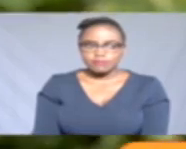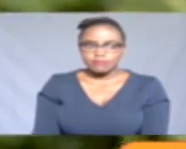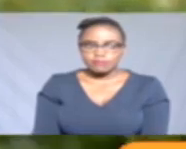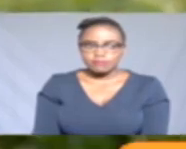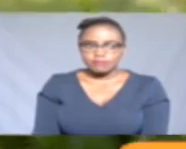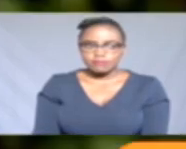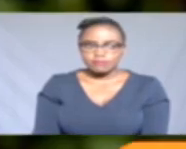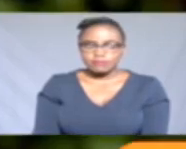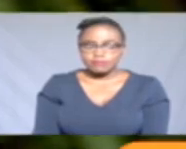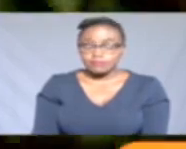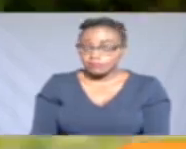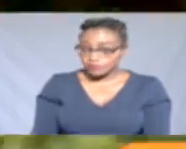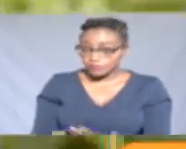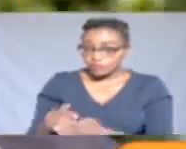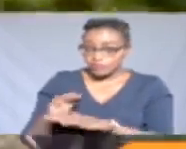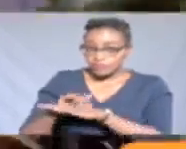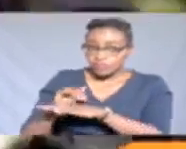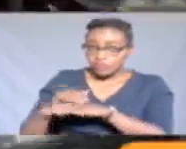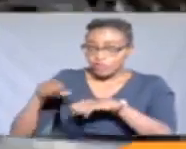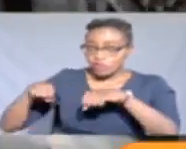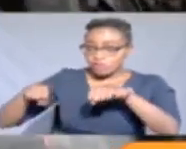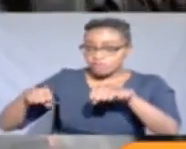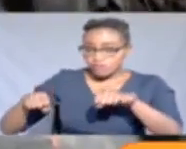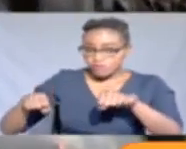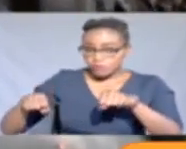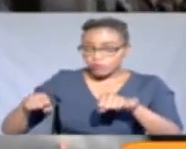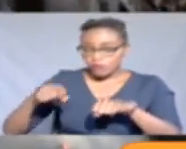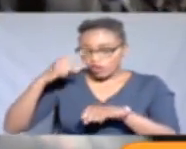The rallying call of the Throttle Queens.